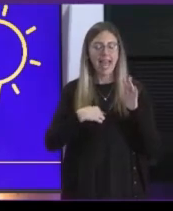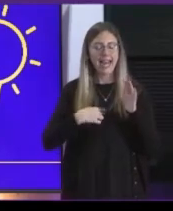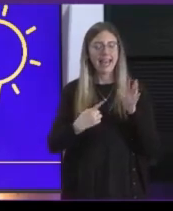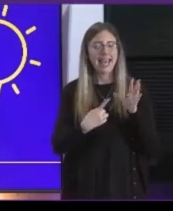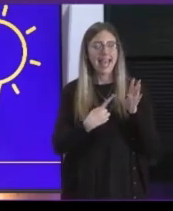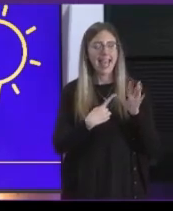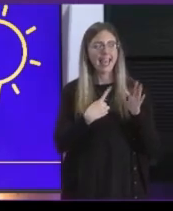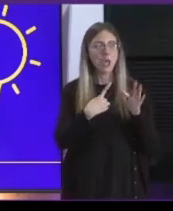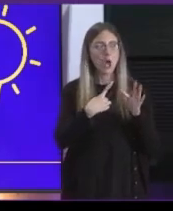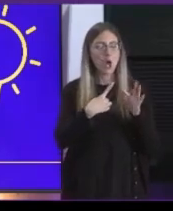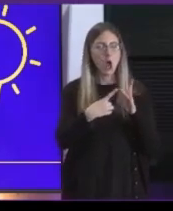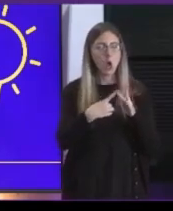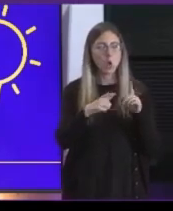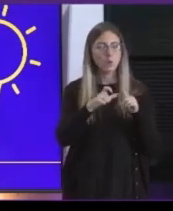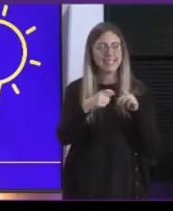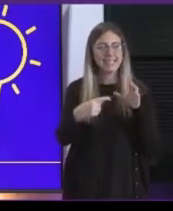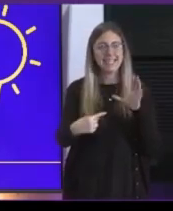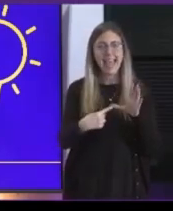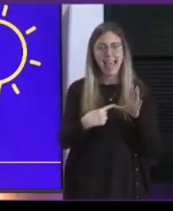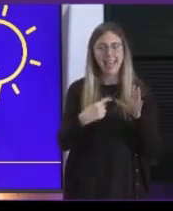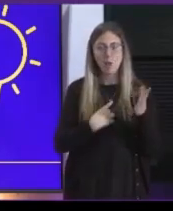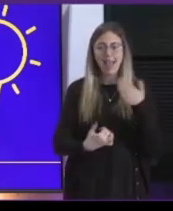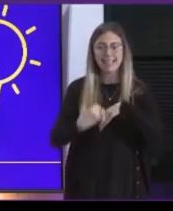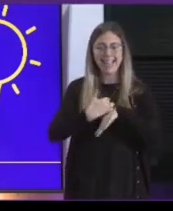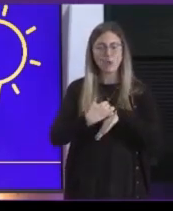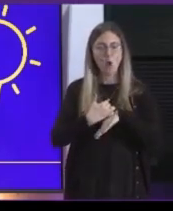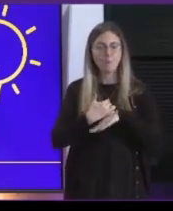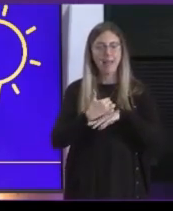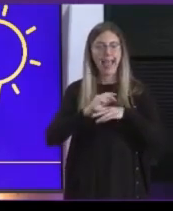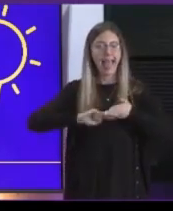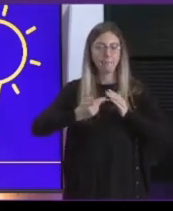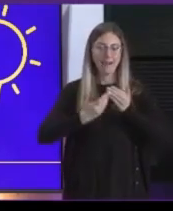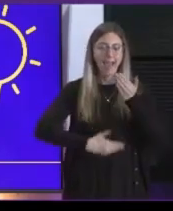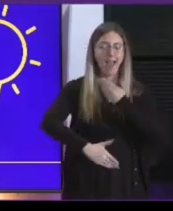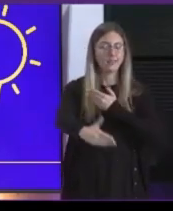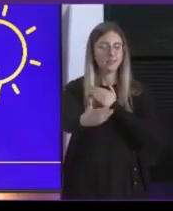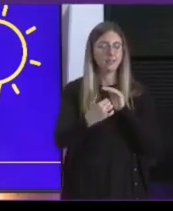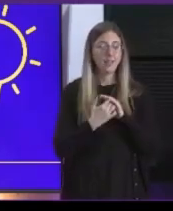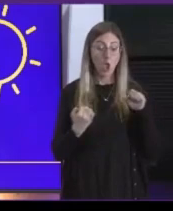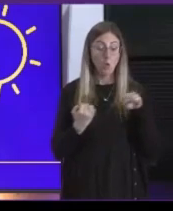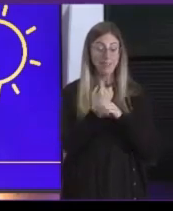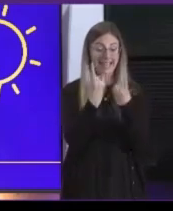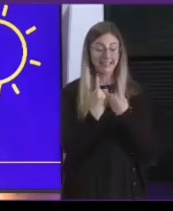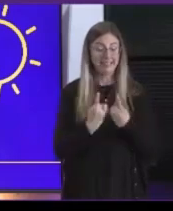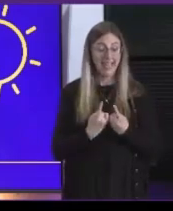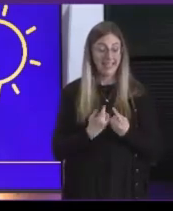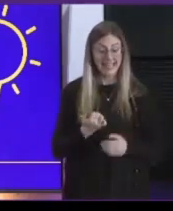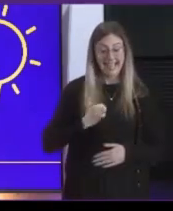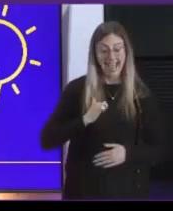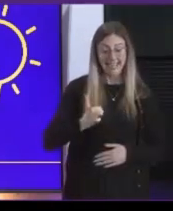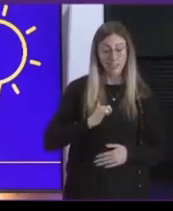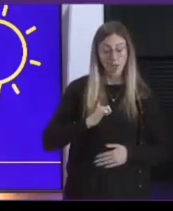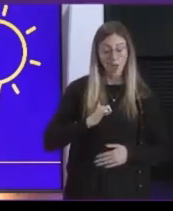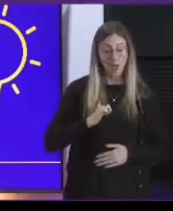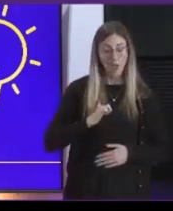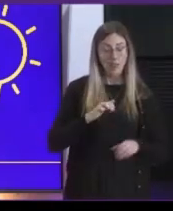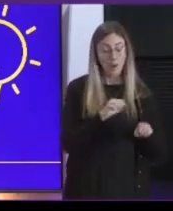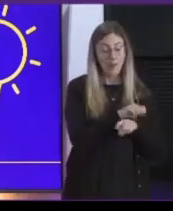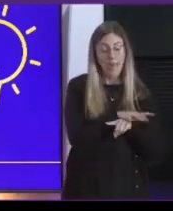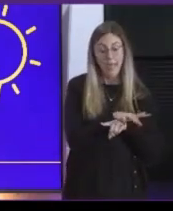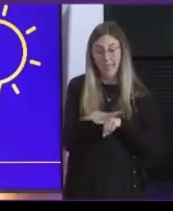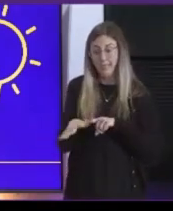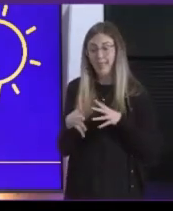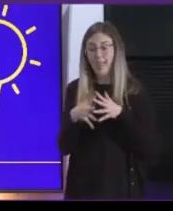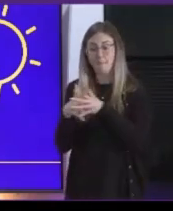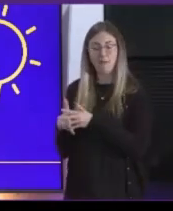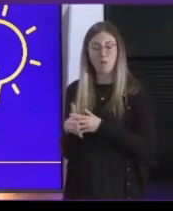in Canada because it set a roadmap for us. And we did things in Canada that we then pulled back into the United States, and that